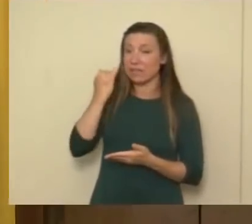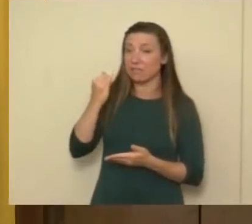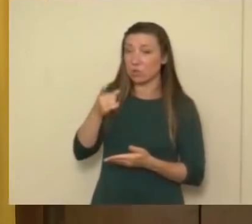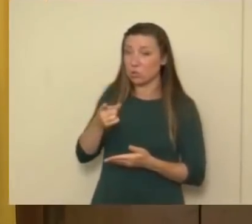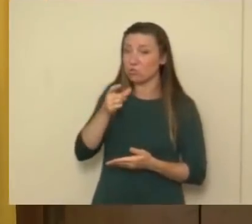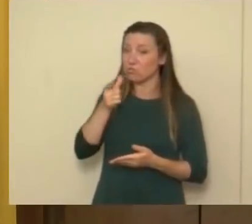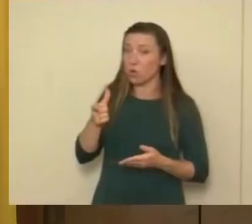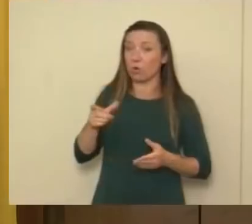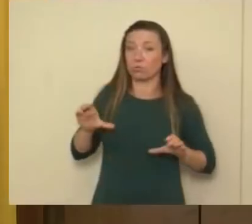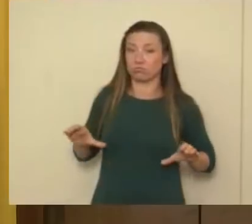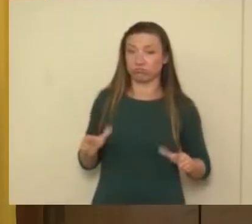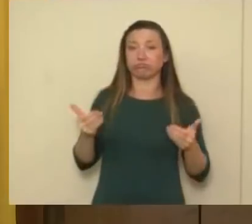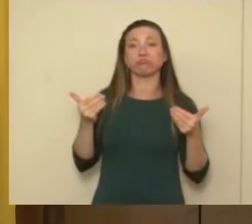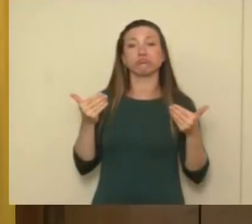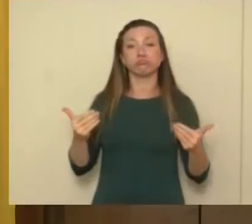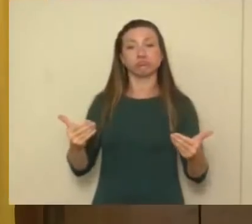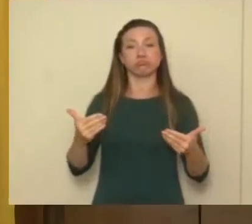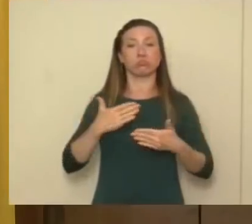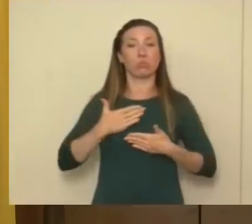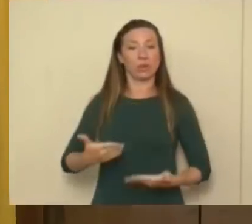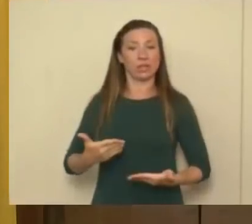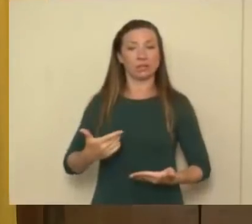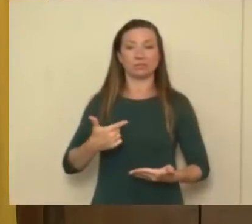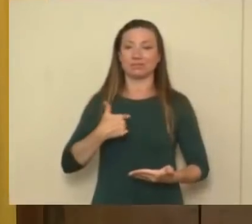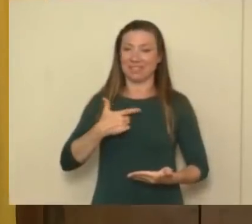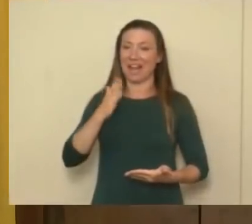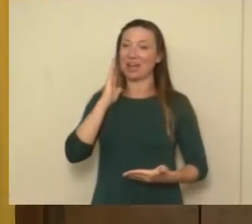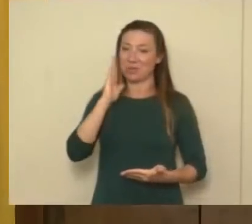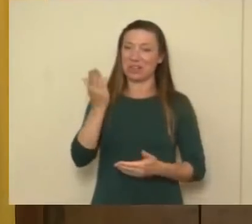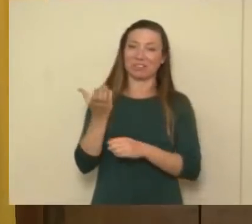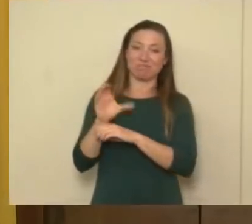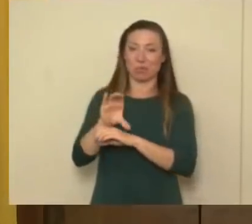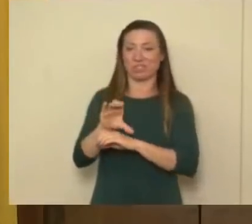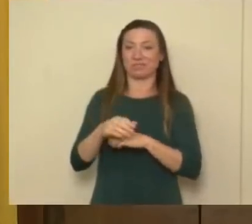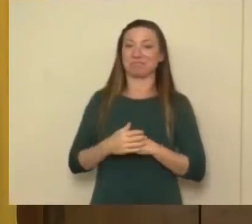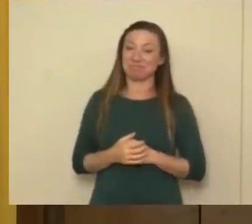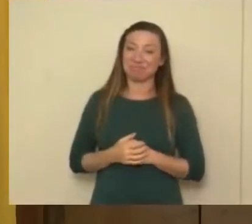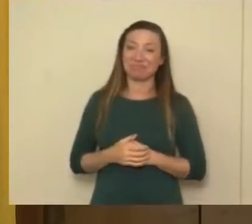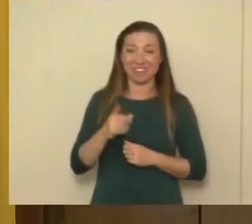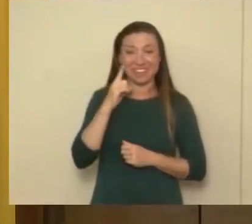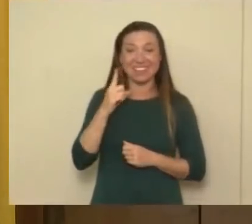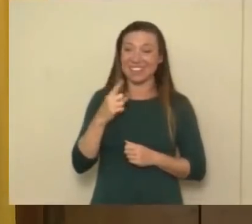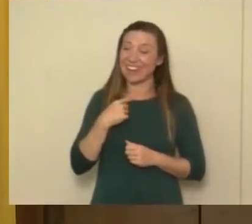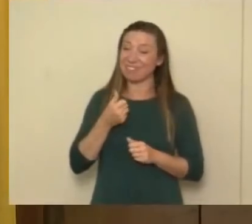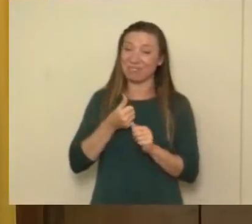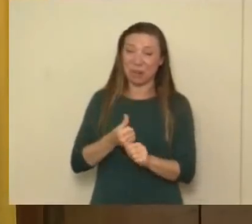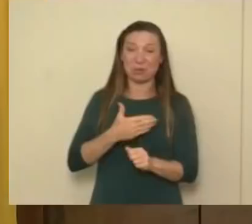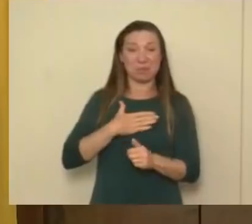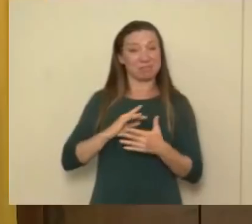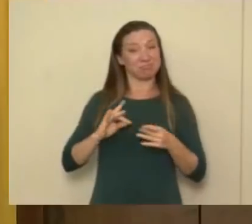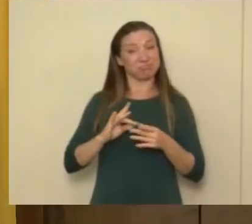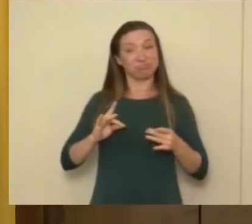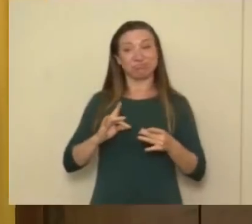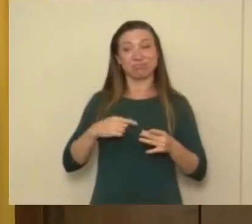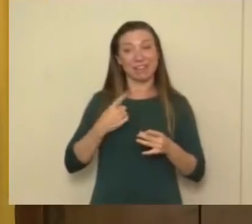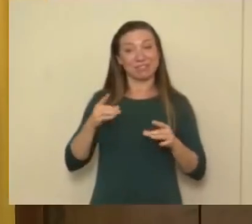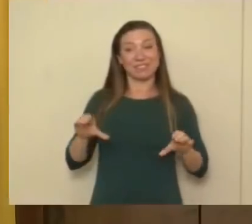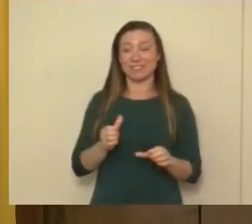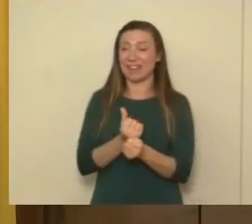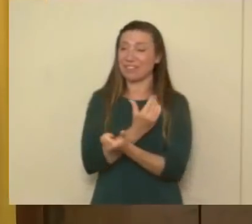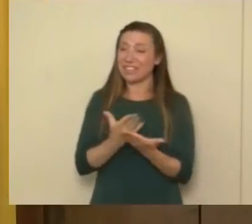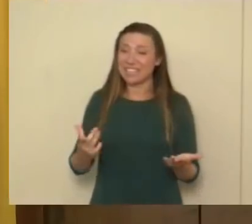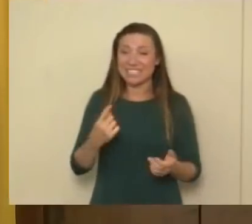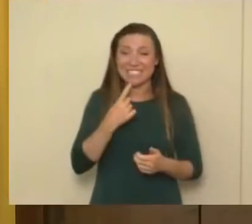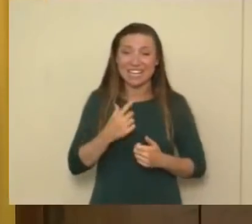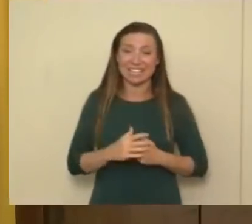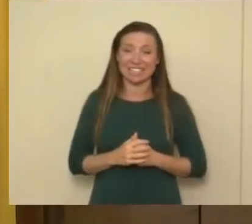go to enforcement. So I think I've done everything I said I would do in exactly the way that I said it. And when we've done it in the way that we